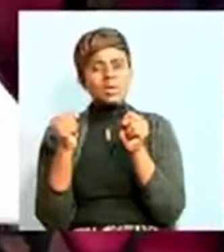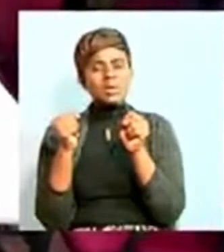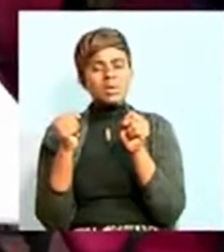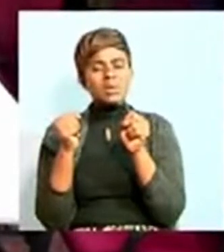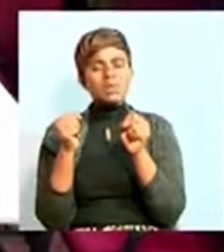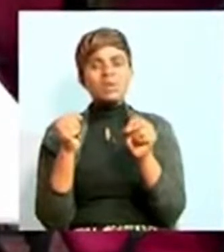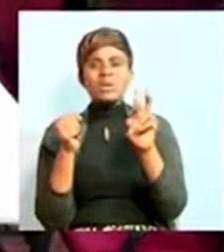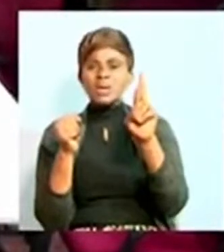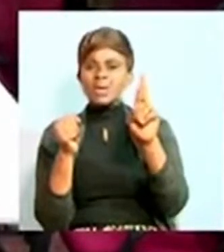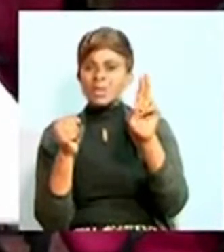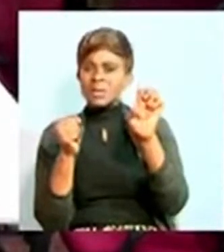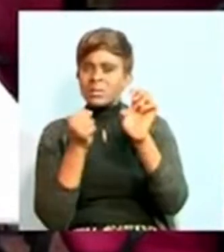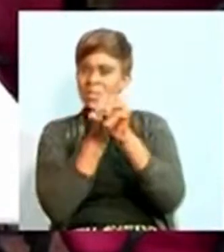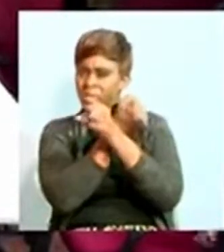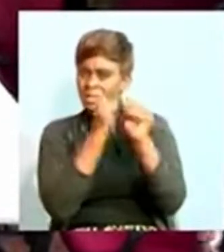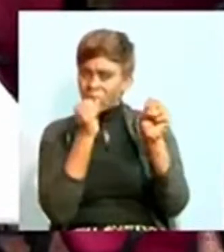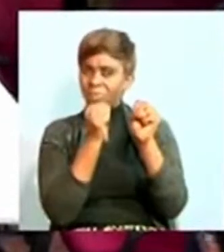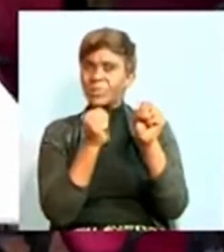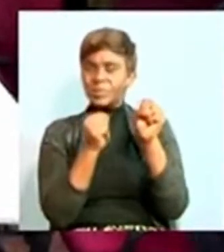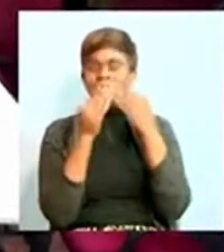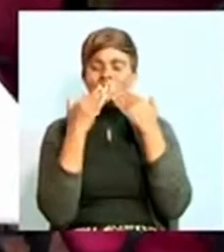it's rectify. Thank you so much.